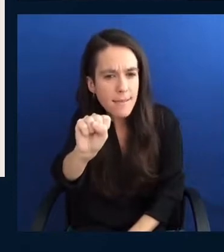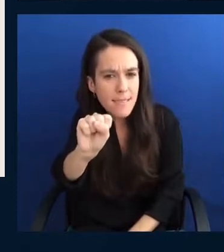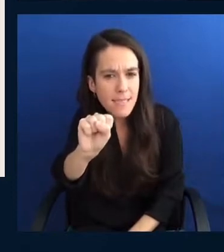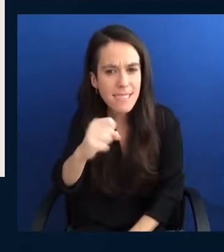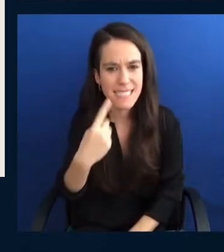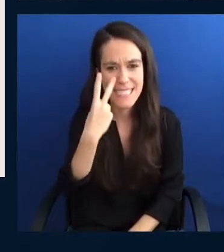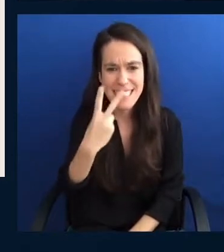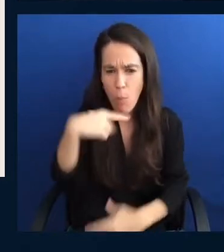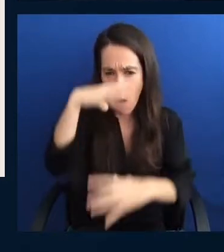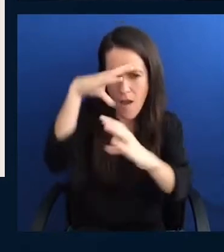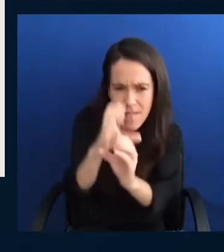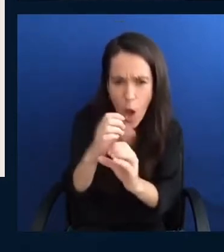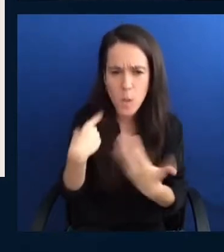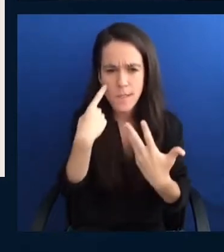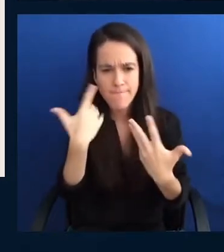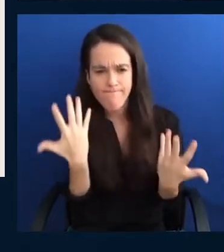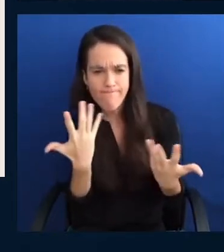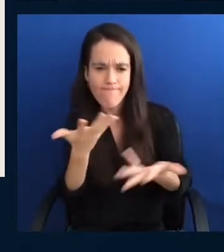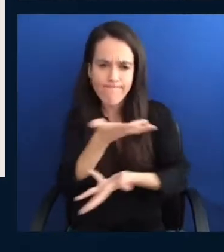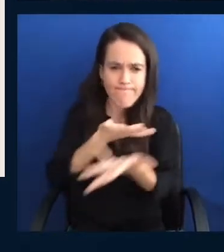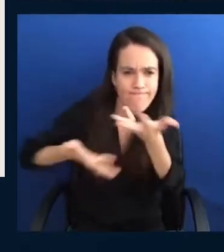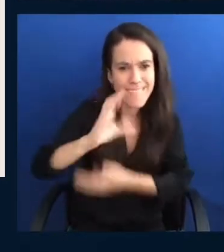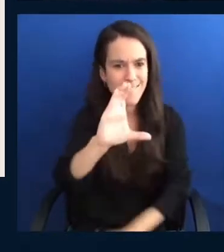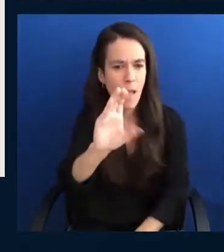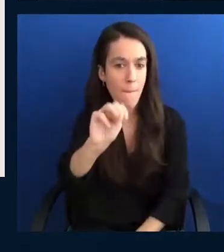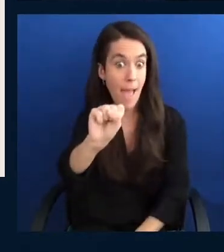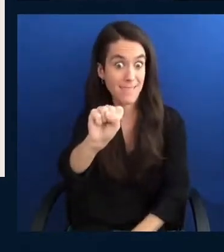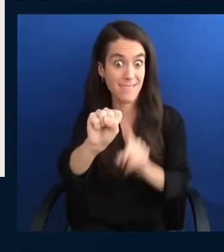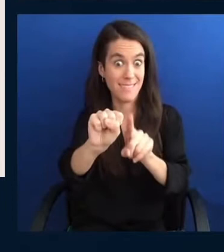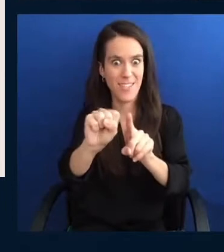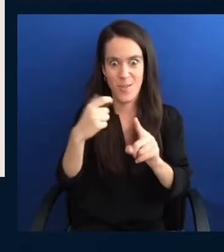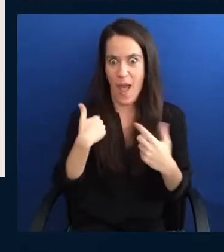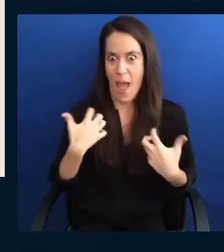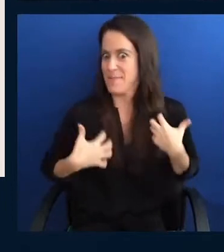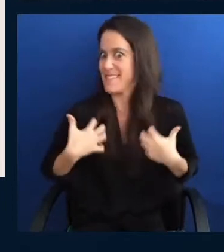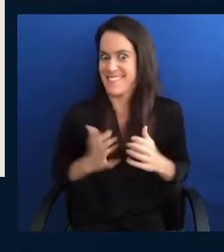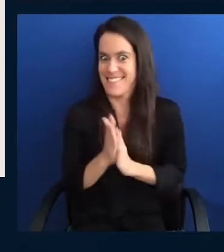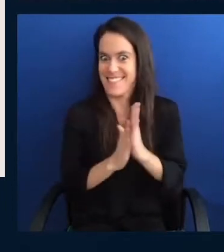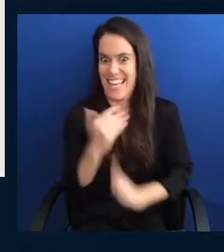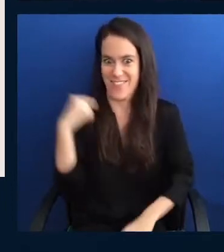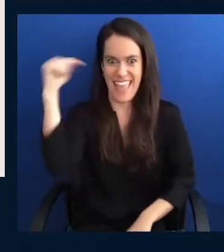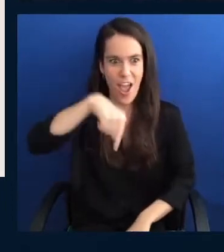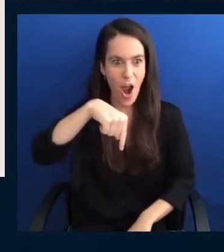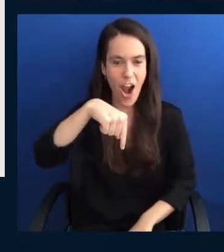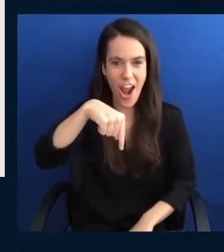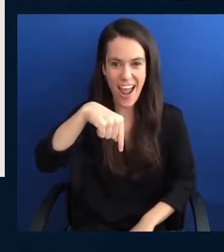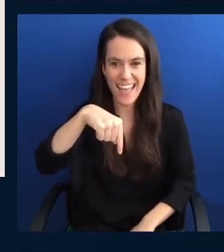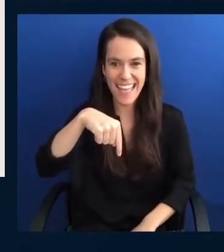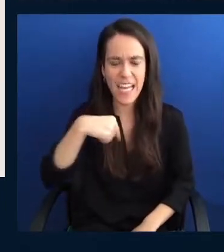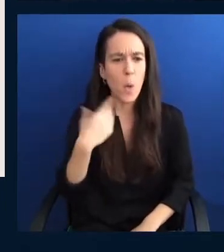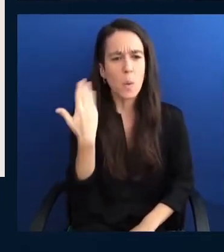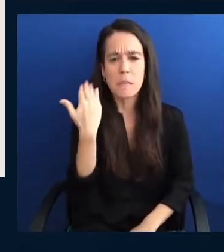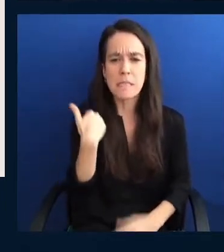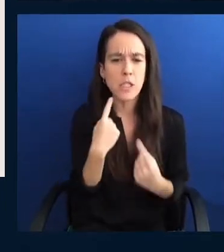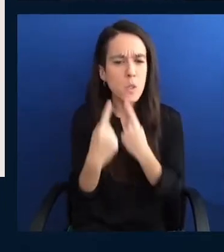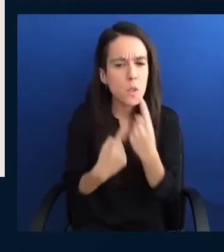and attention internally into the CMS. So I'm super excited to be here. As we just talked about, I've been